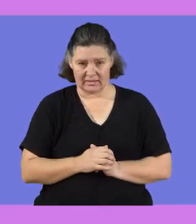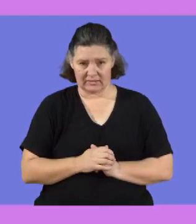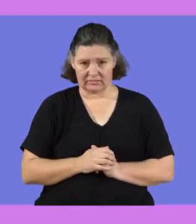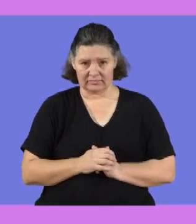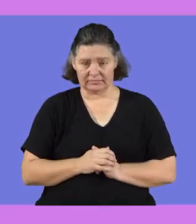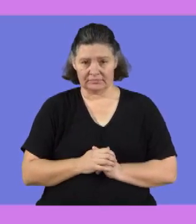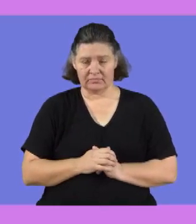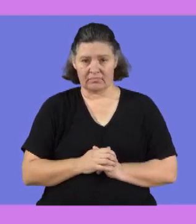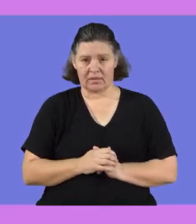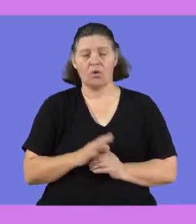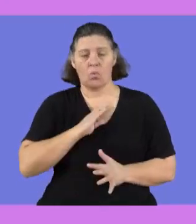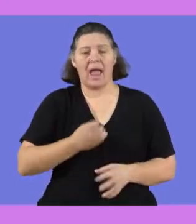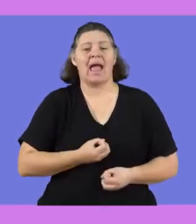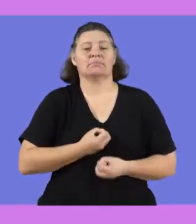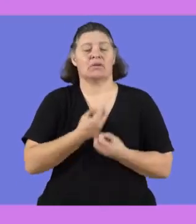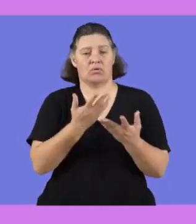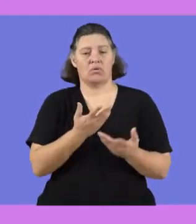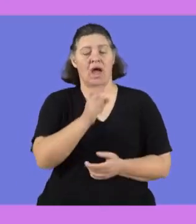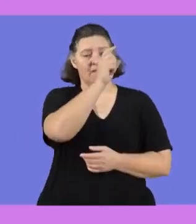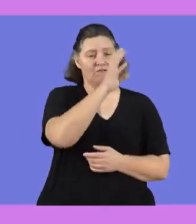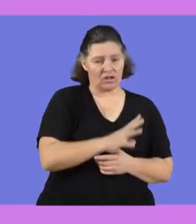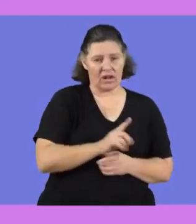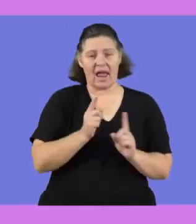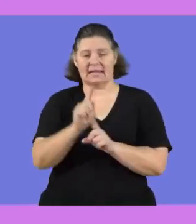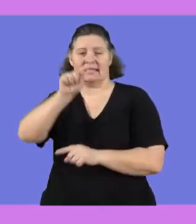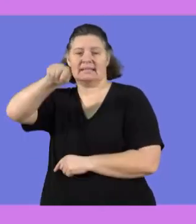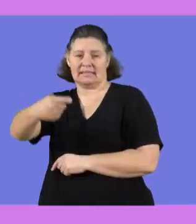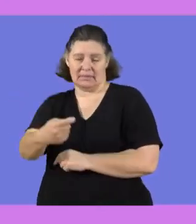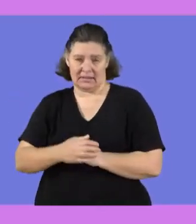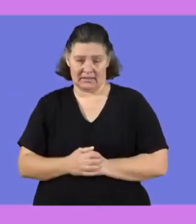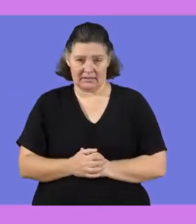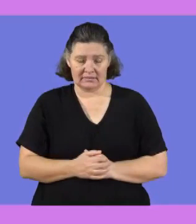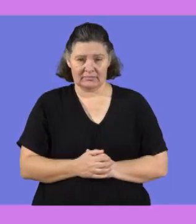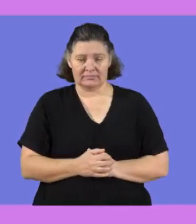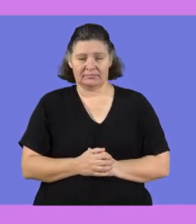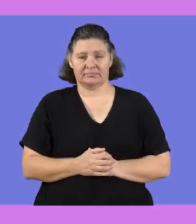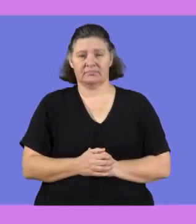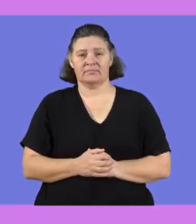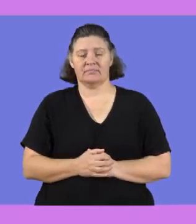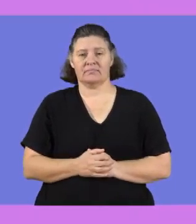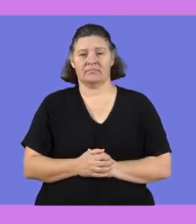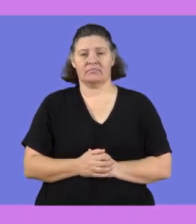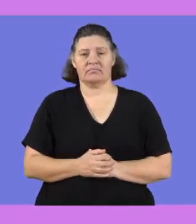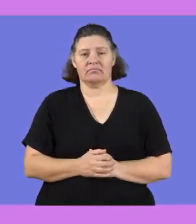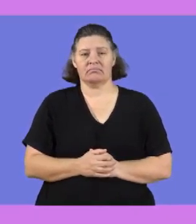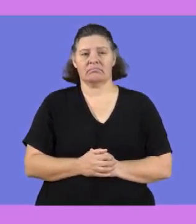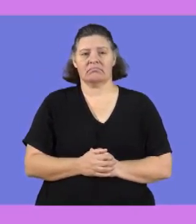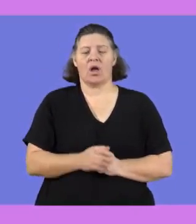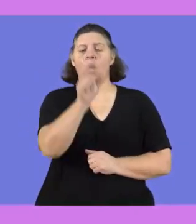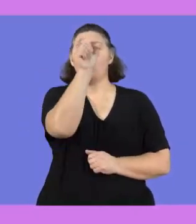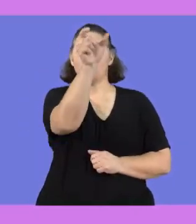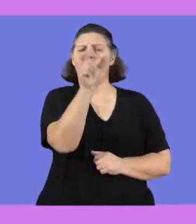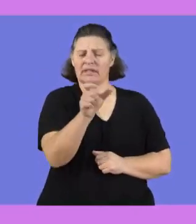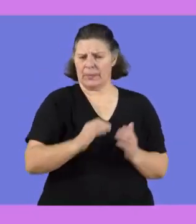0,25. Then we've expressed the fractions as the decimals. Okay, these are new